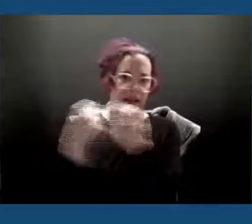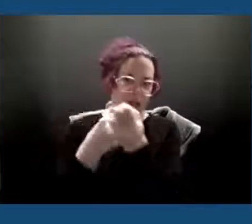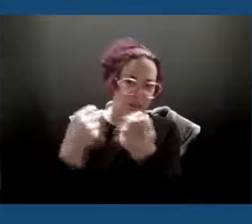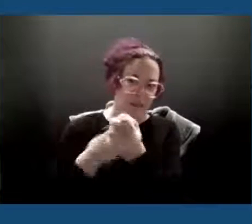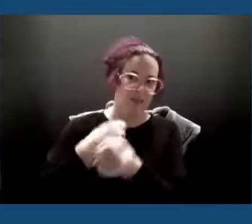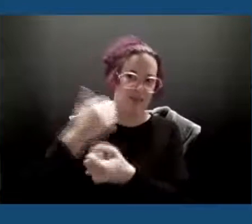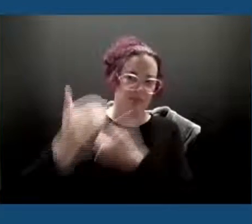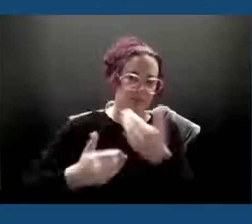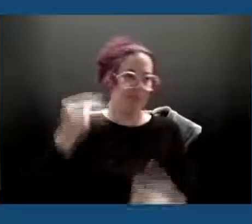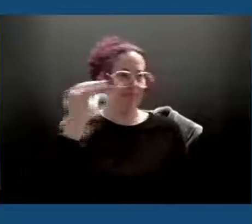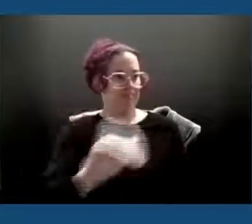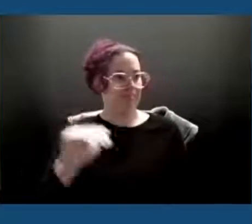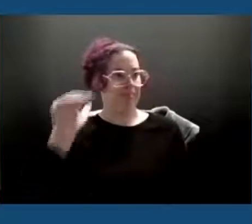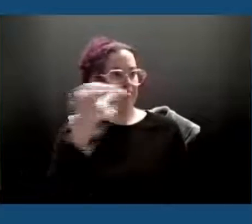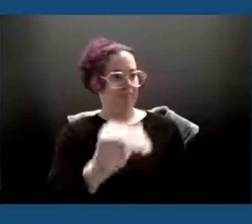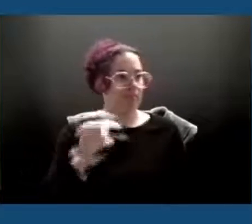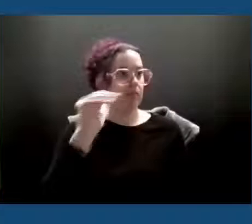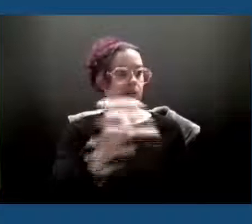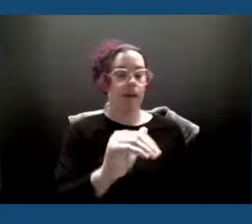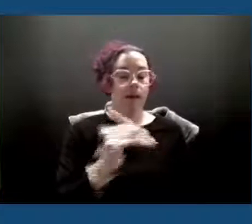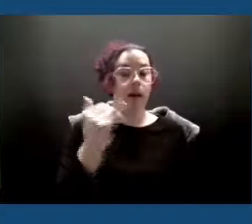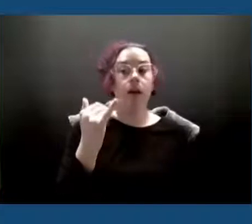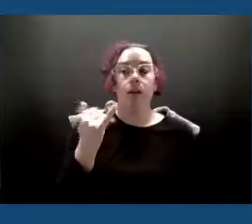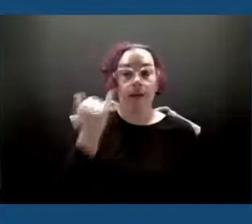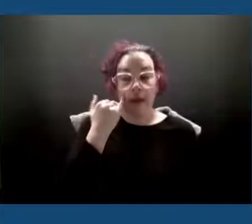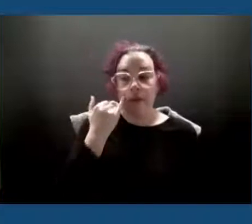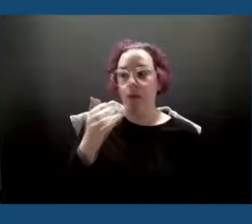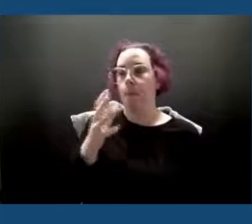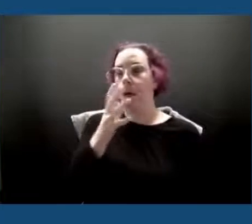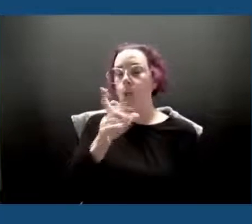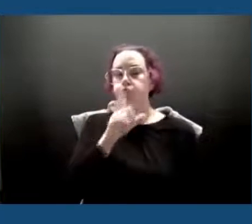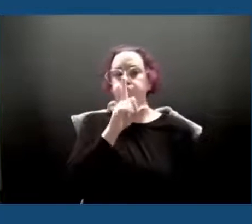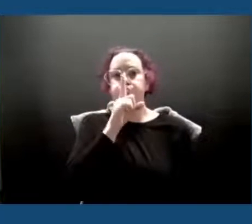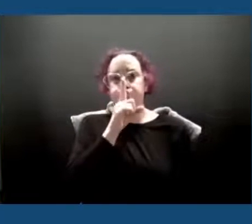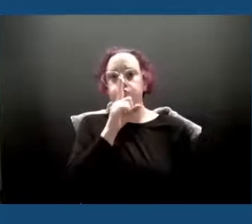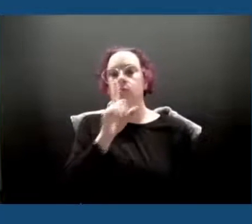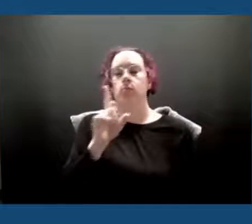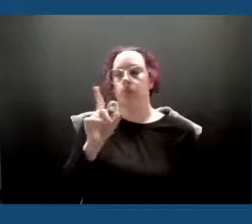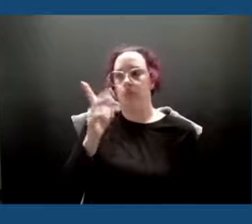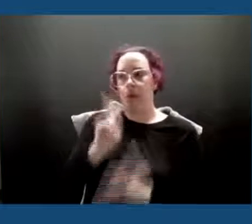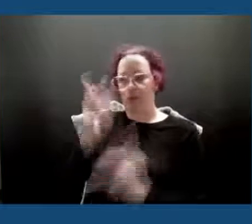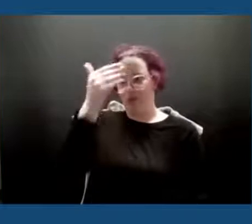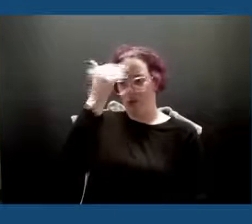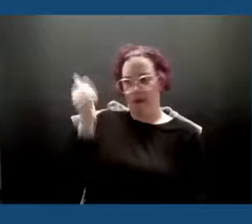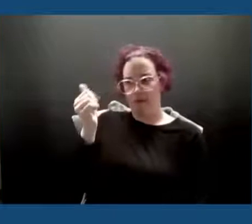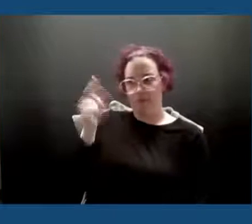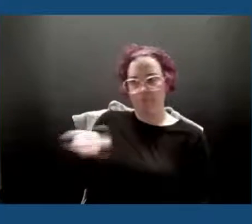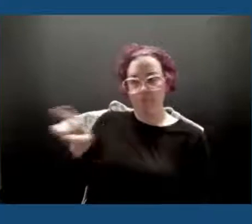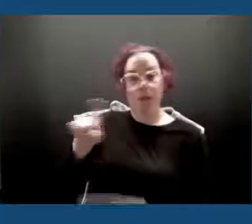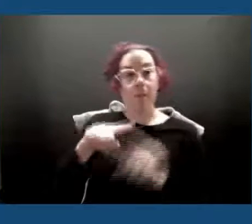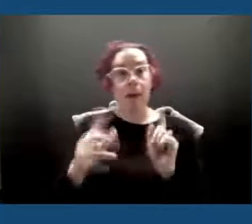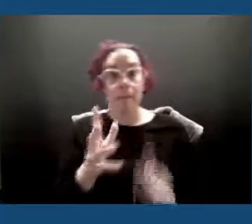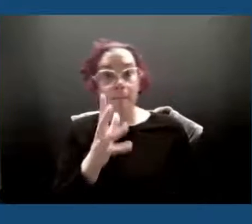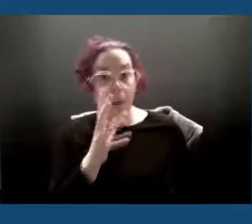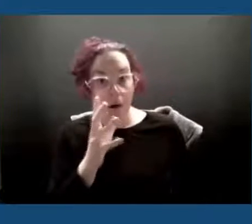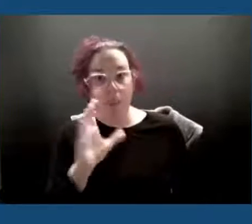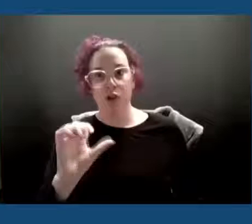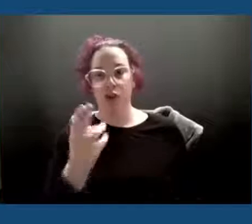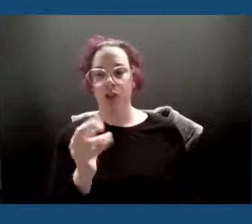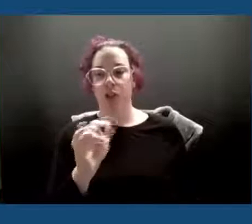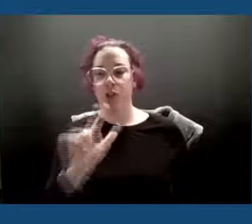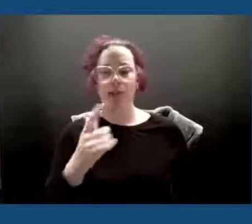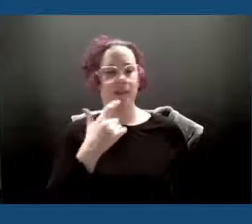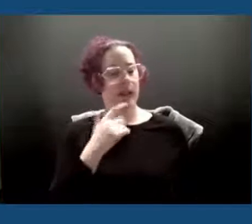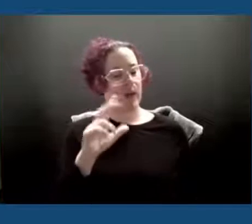a year and a half ago when we lost her. But her mother, Cheryl, said, no, my daughter deserved more. The